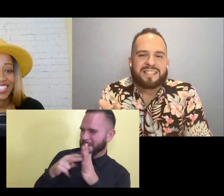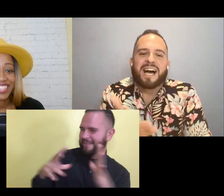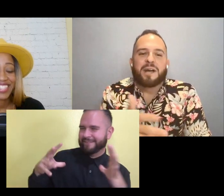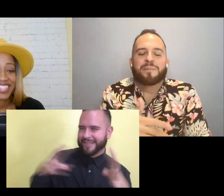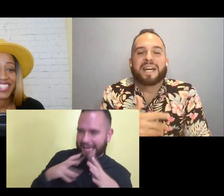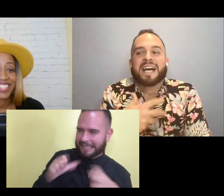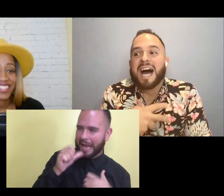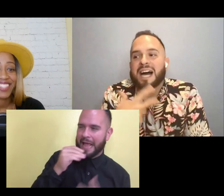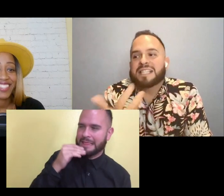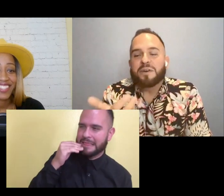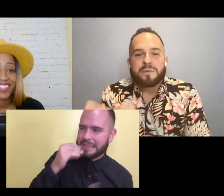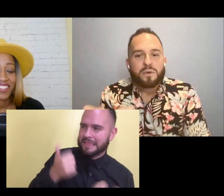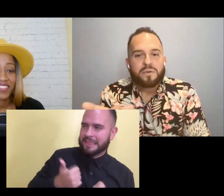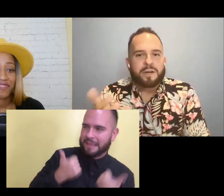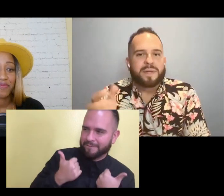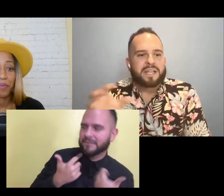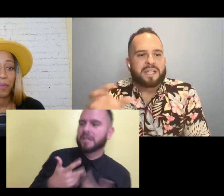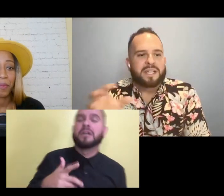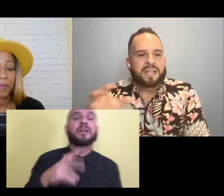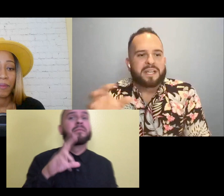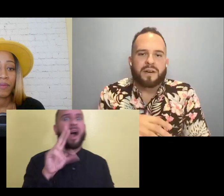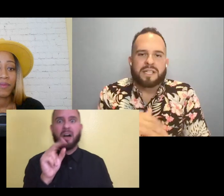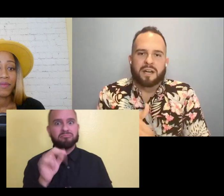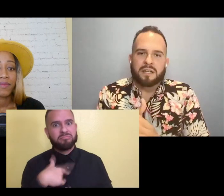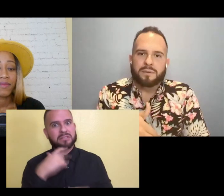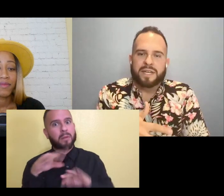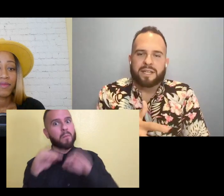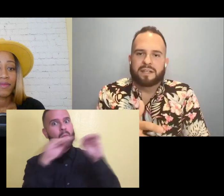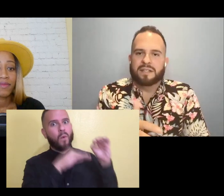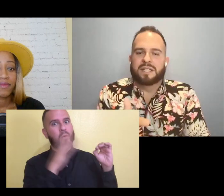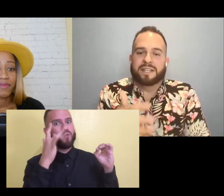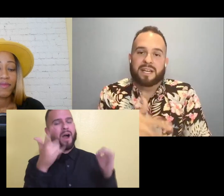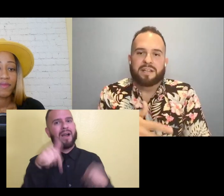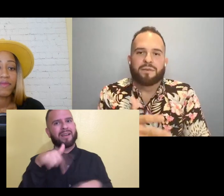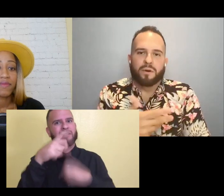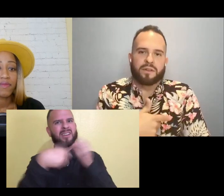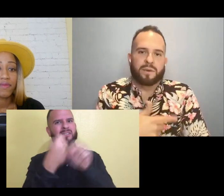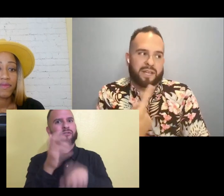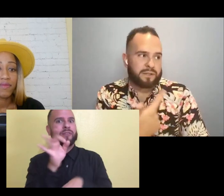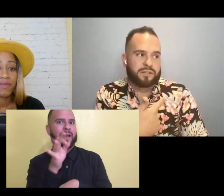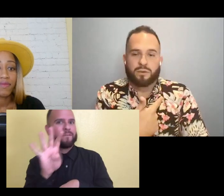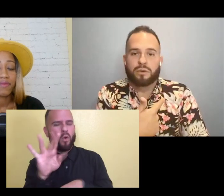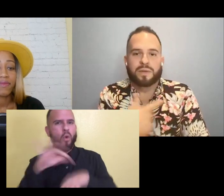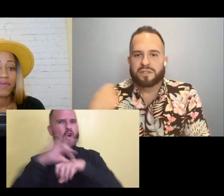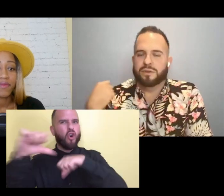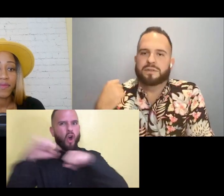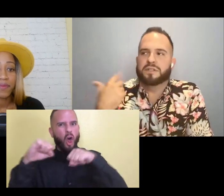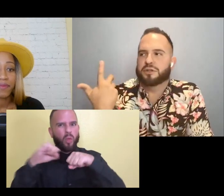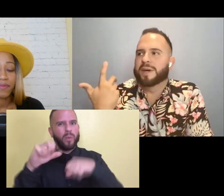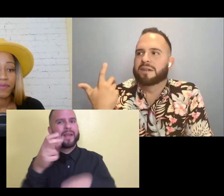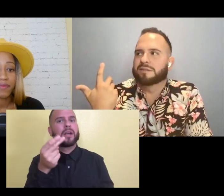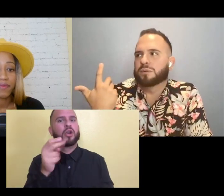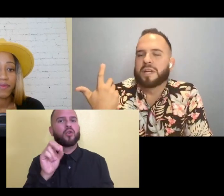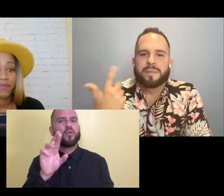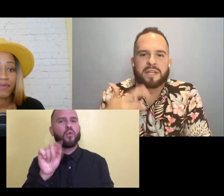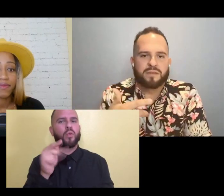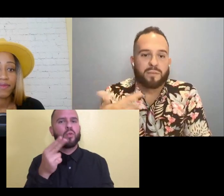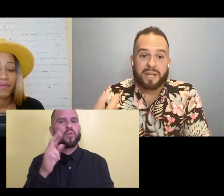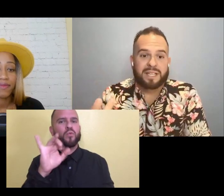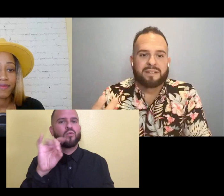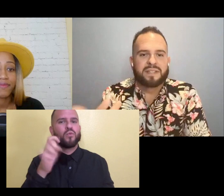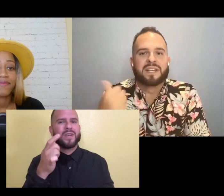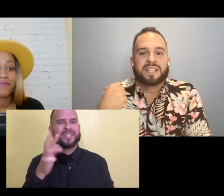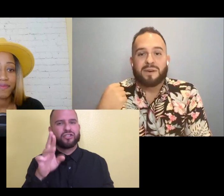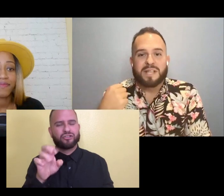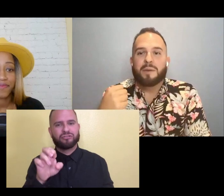a long time?" But I say we moved there because when we had the crazy earthquake here, the '94 earthquake, which is Northridge. Northridge is about 20 minutes from